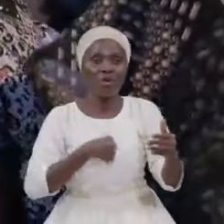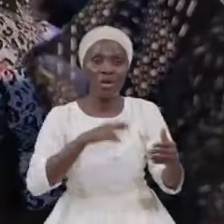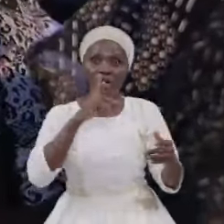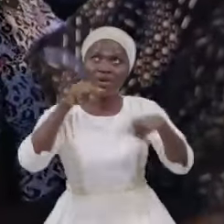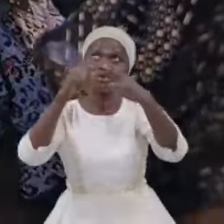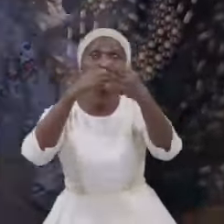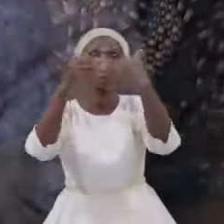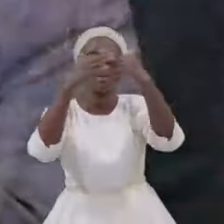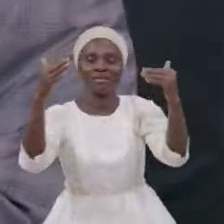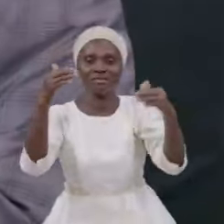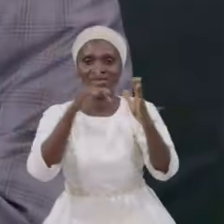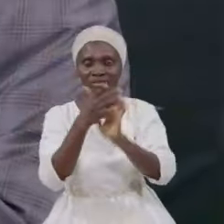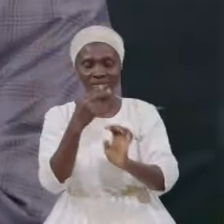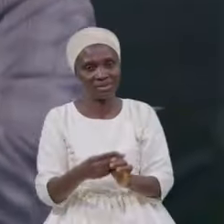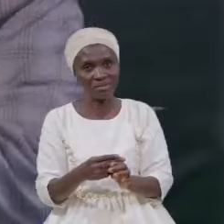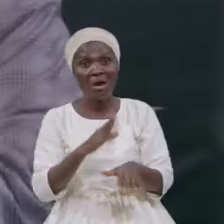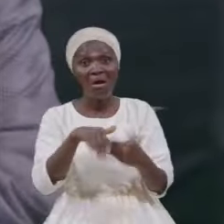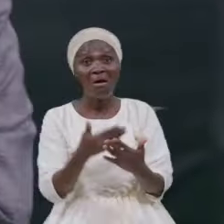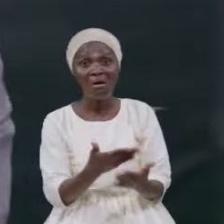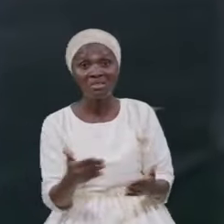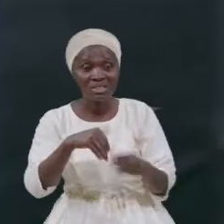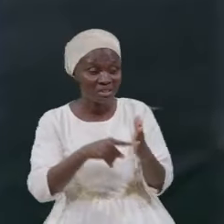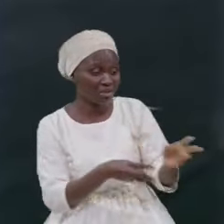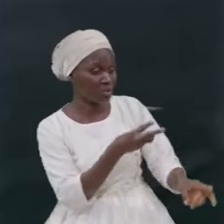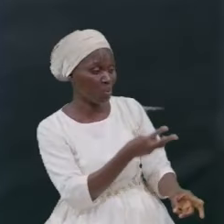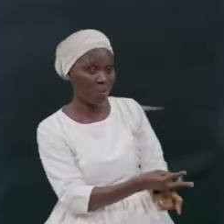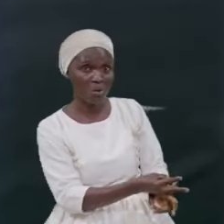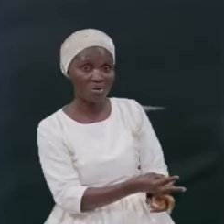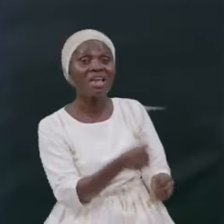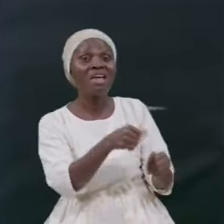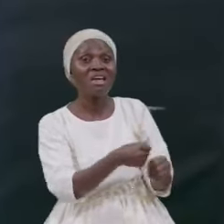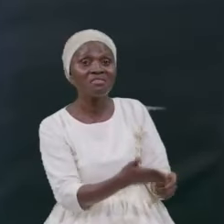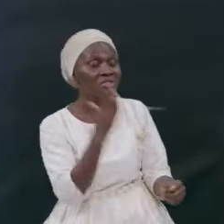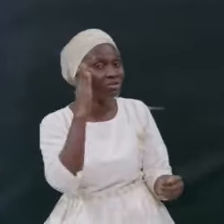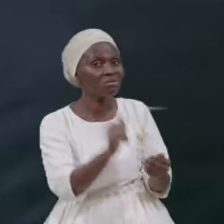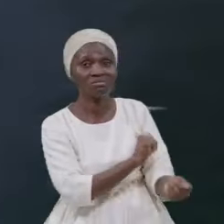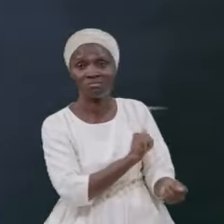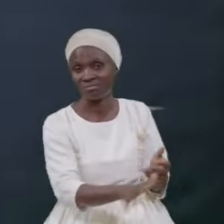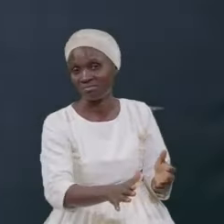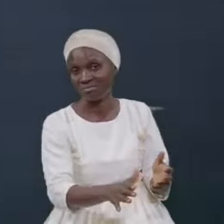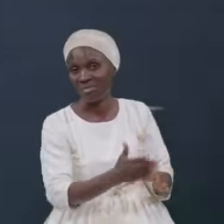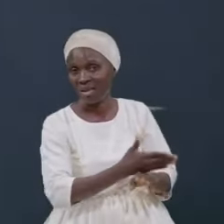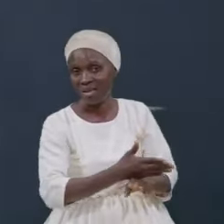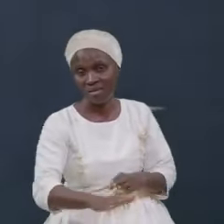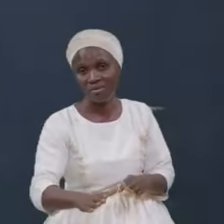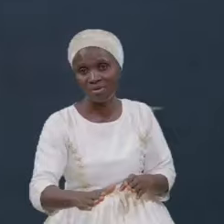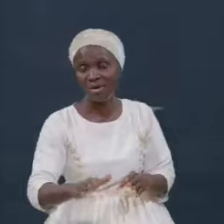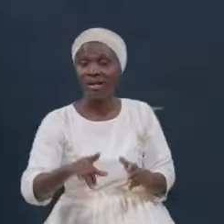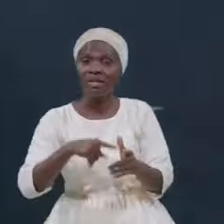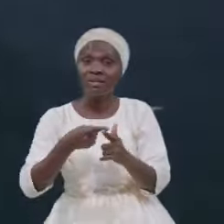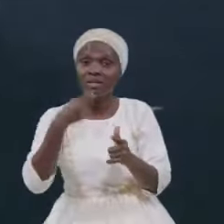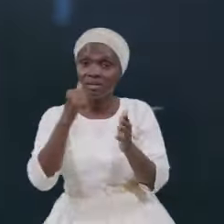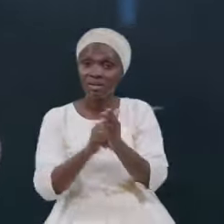everything will pass away. And then it says, I receive you unto myself, that where I